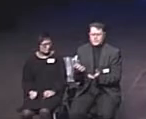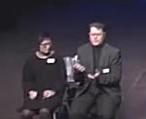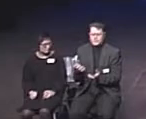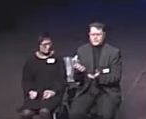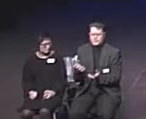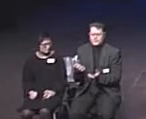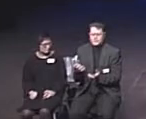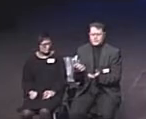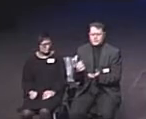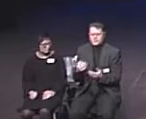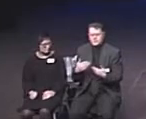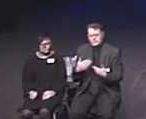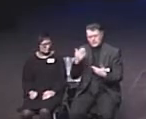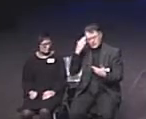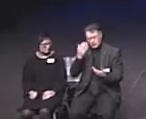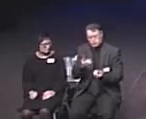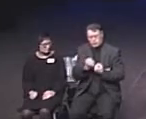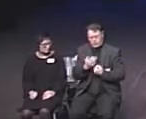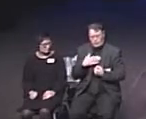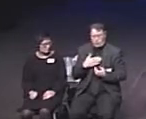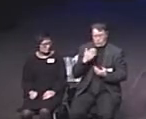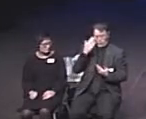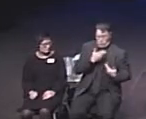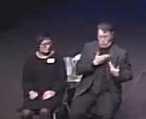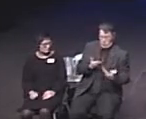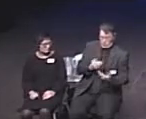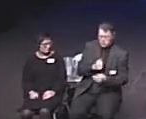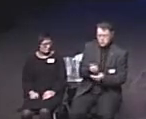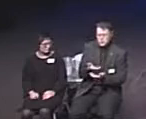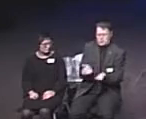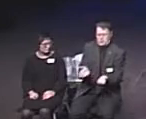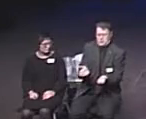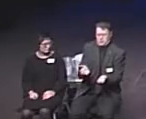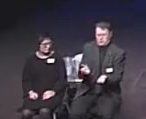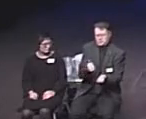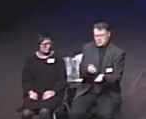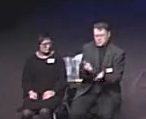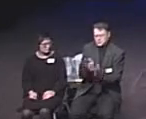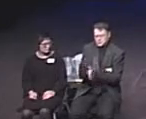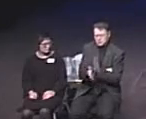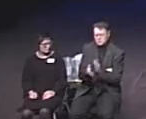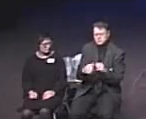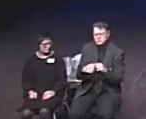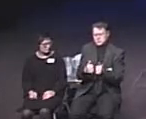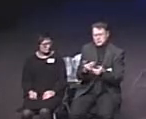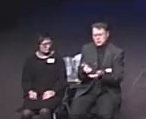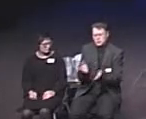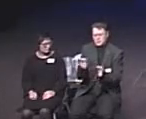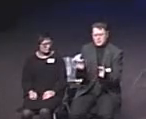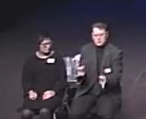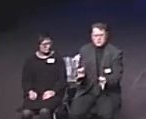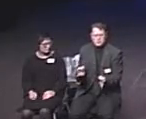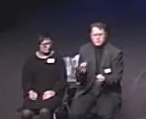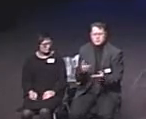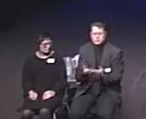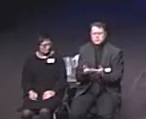needs to be exposed to the information we want to give. And therefore, we had a